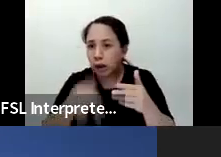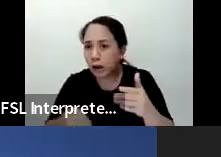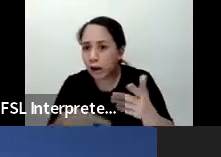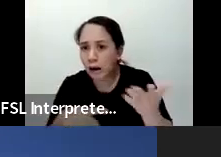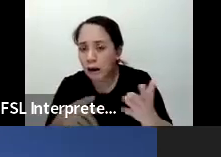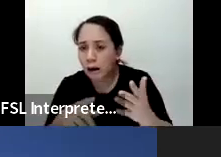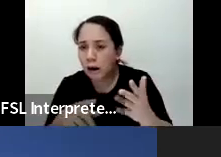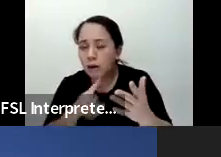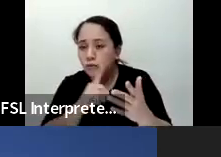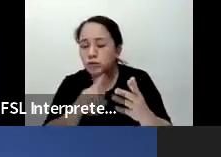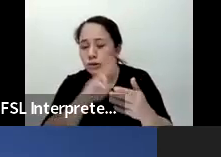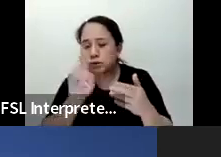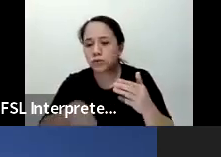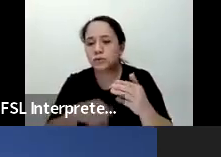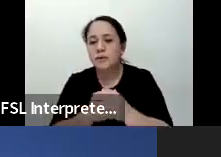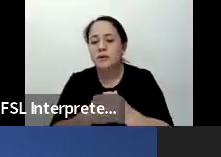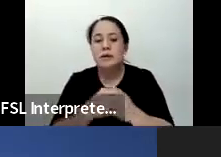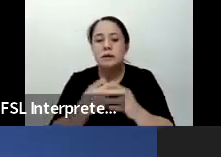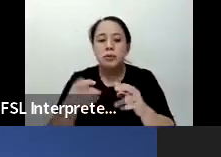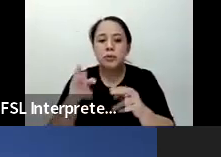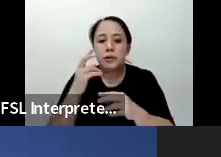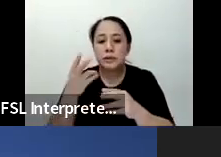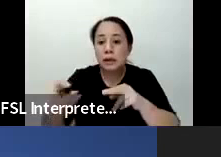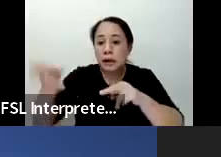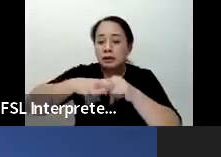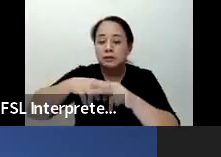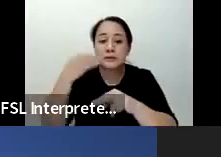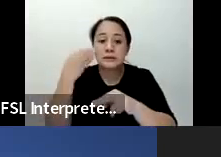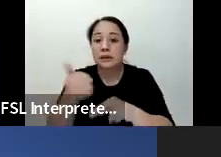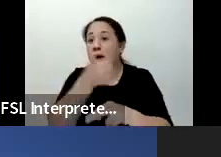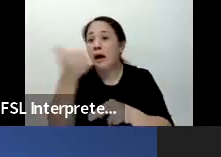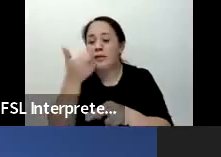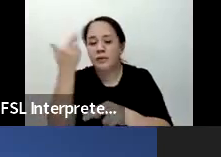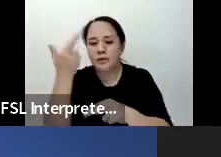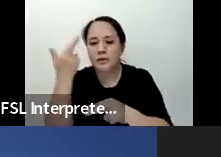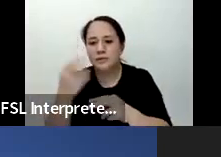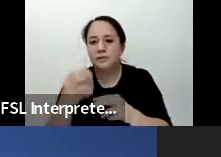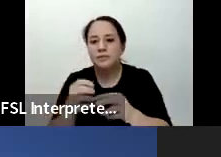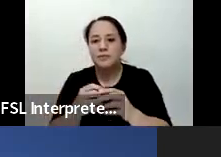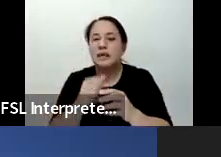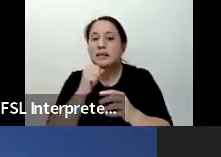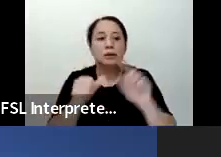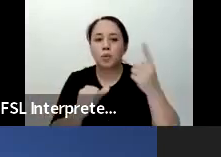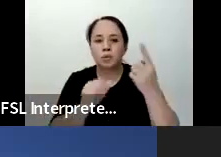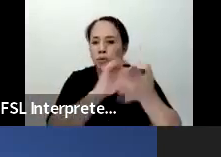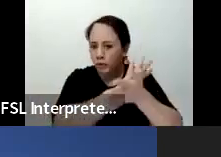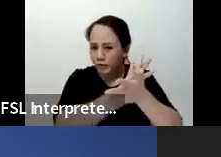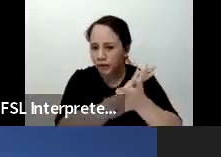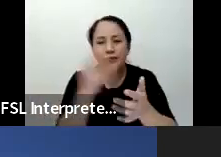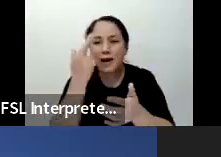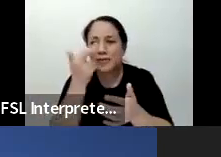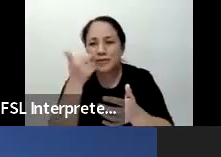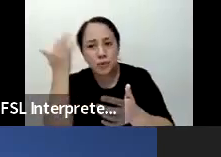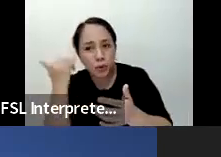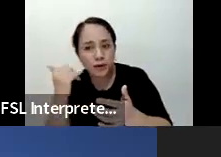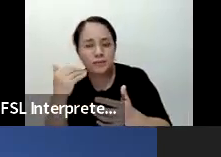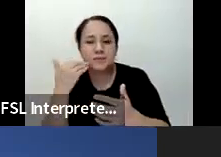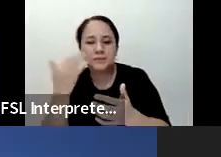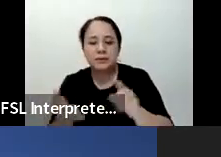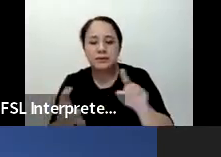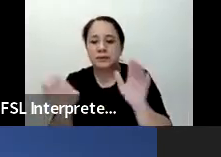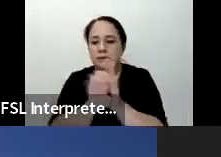also consider increase in deaths in other causes, not just from COVID-19. We also take a look at the deaths